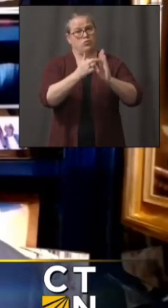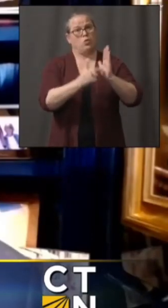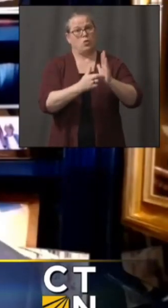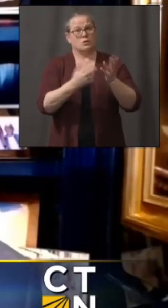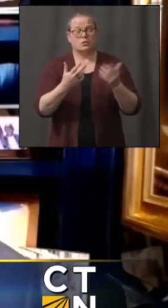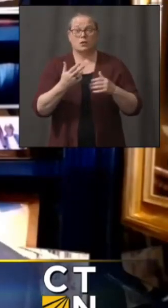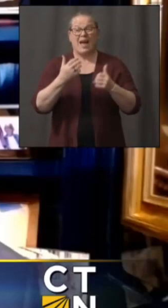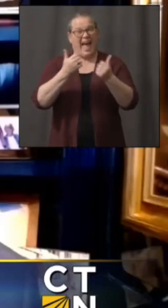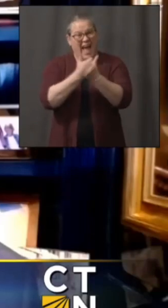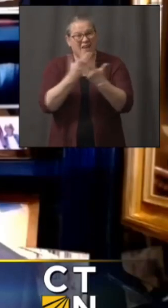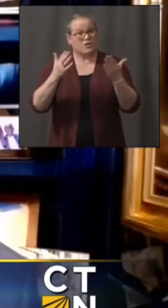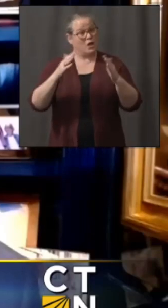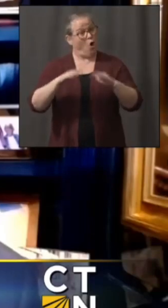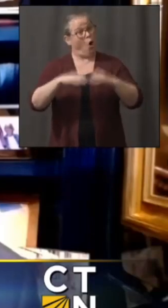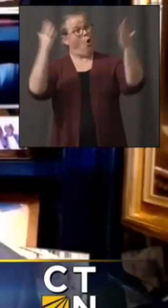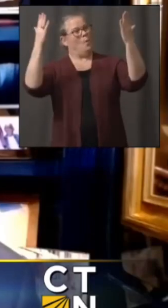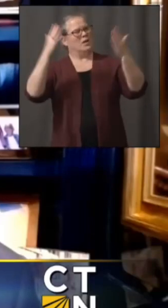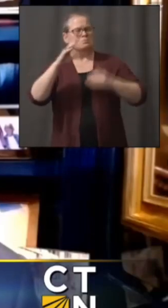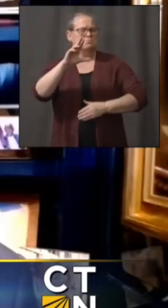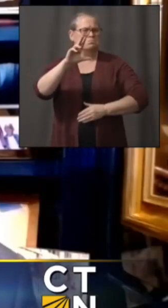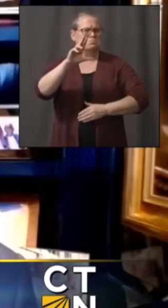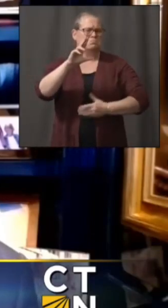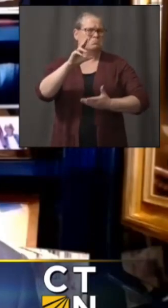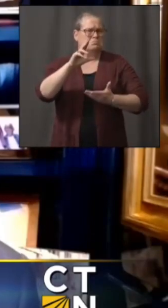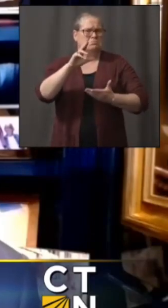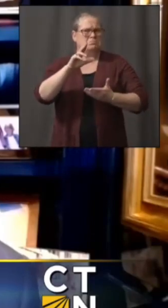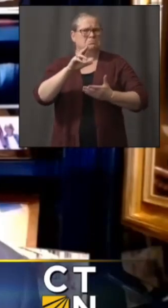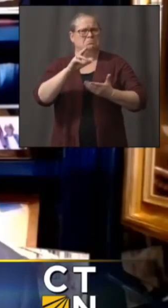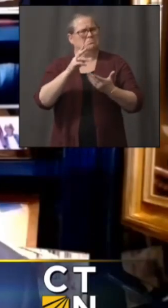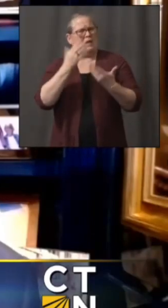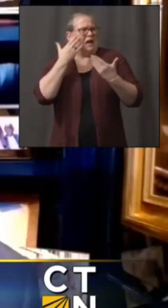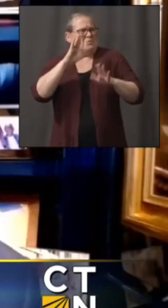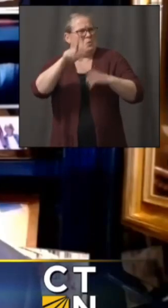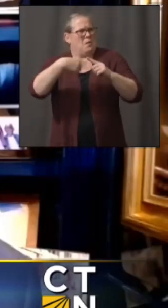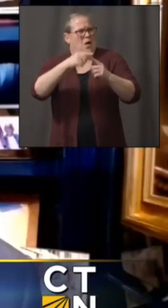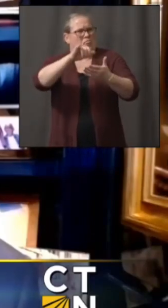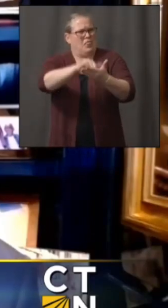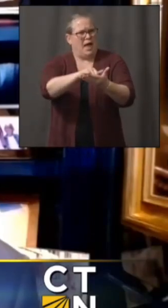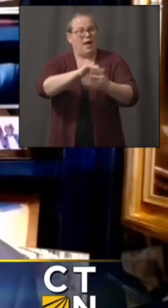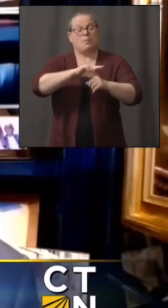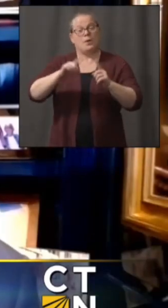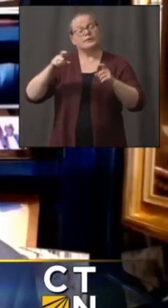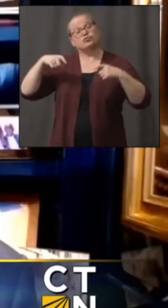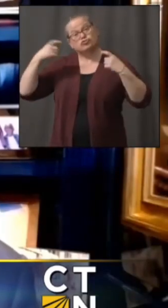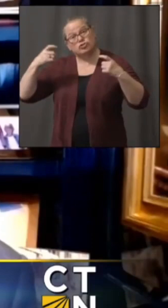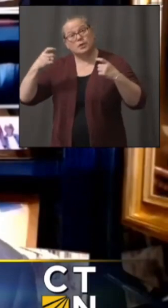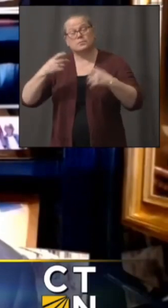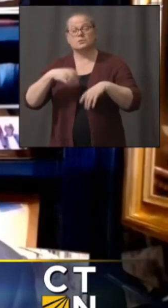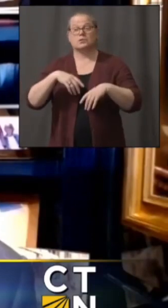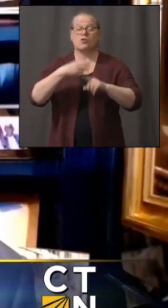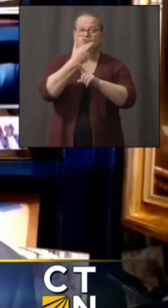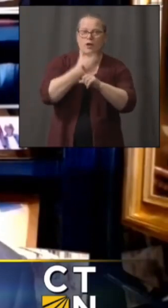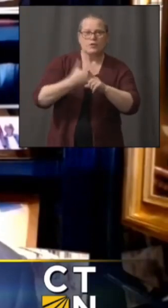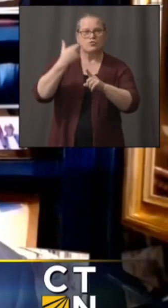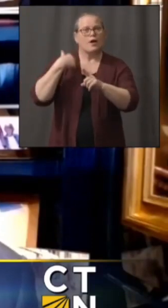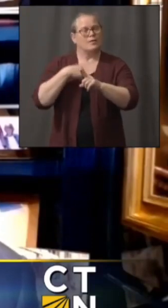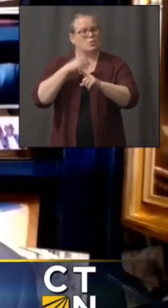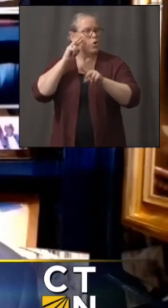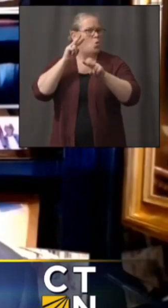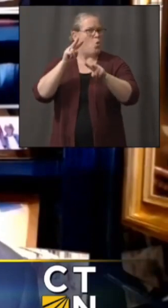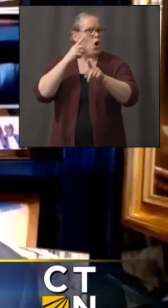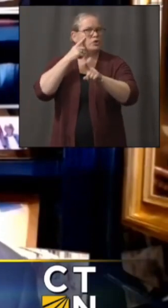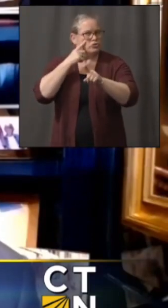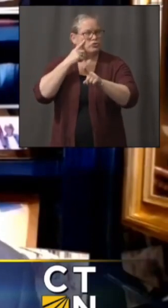to do is when it comes to gyms and restaurants, look, we're watching them carefully. It's much more effective if I do that with Charlie Baker